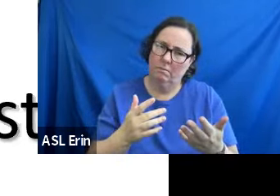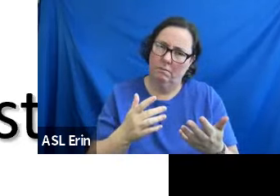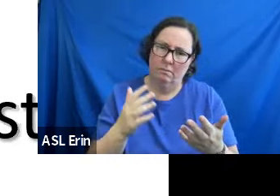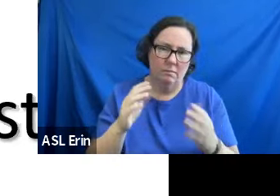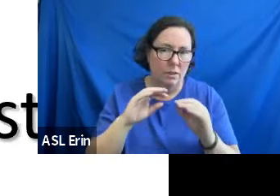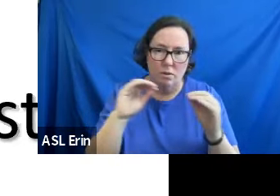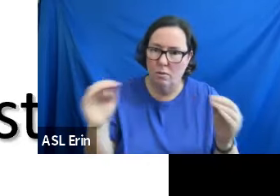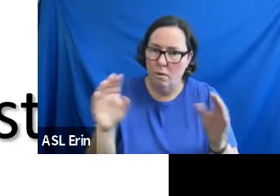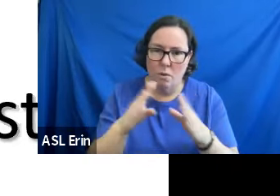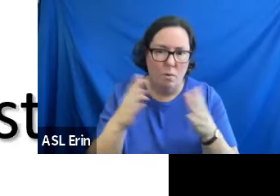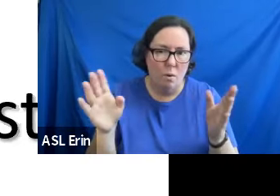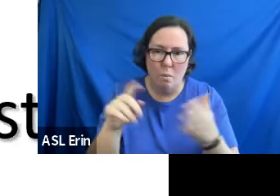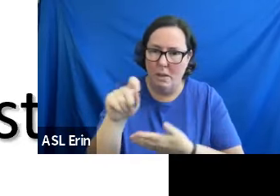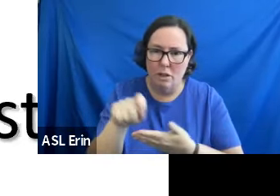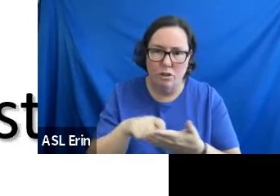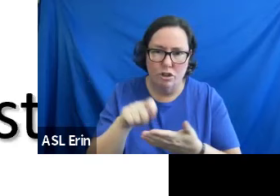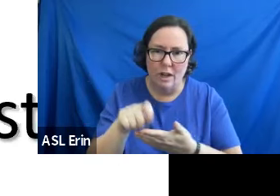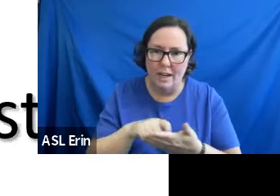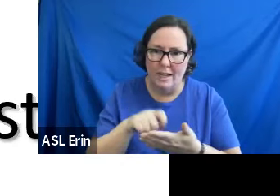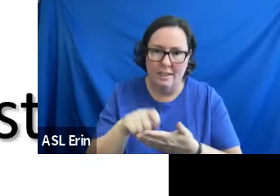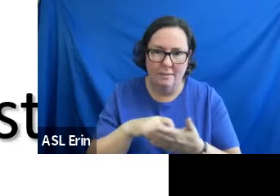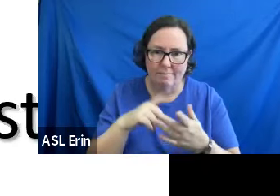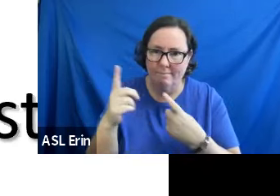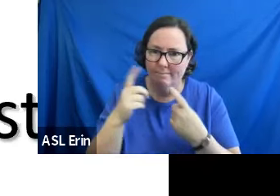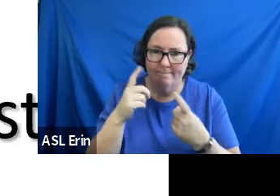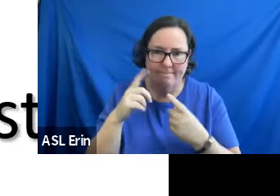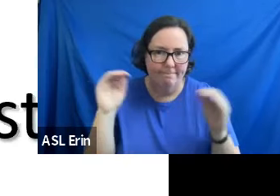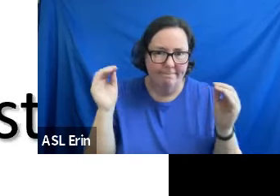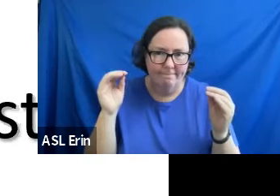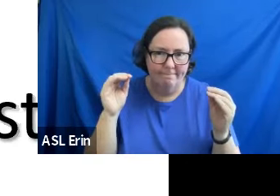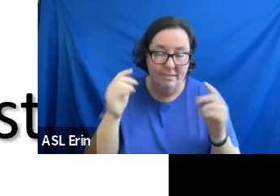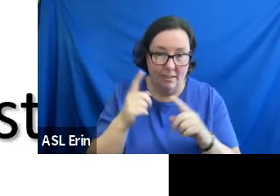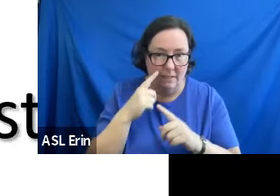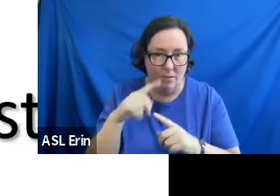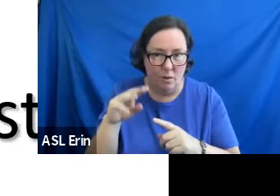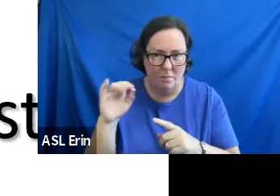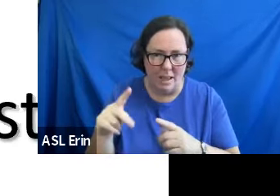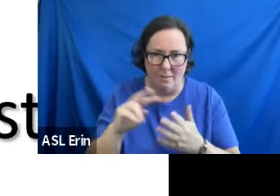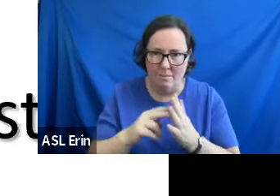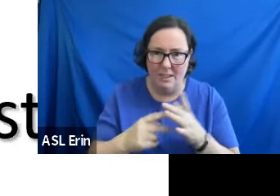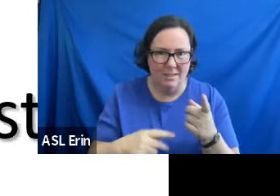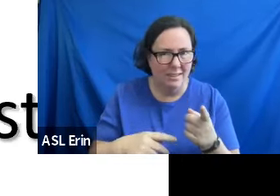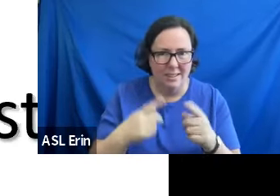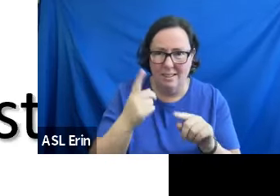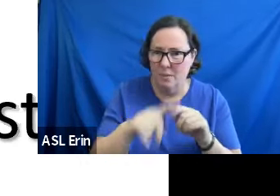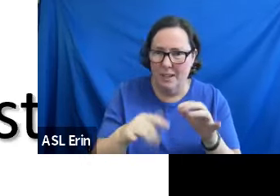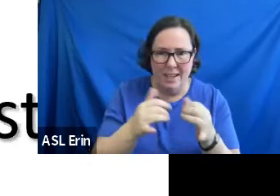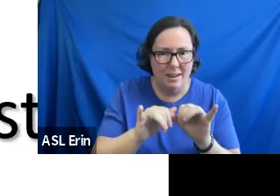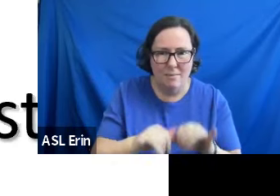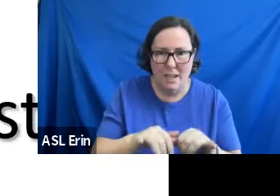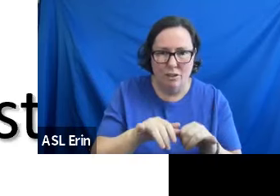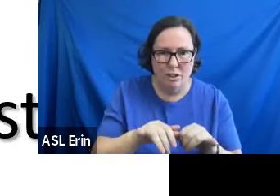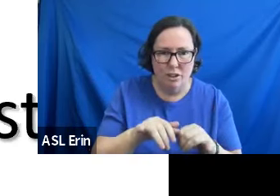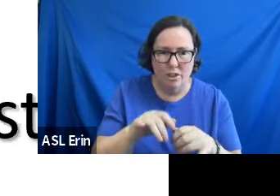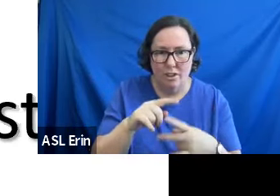no open-ended items is my understanding. That means you cannot measure